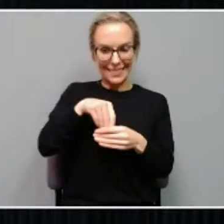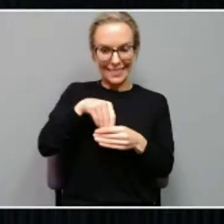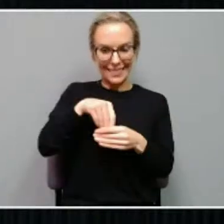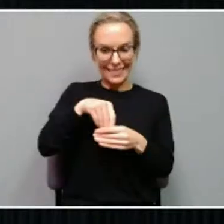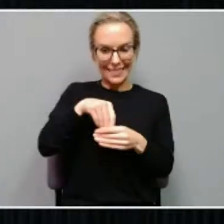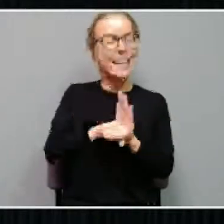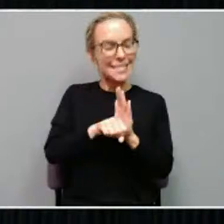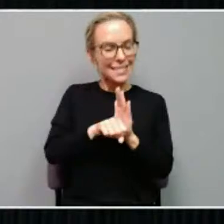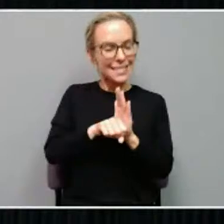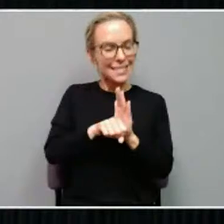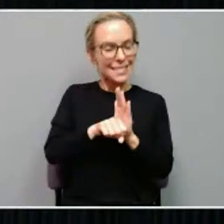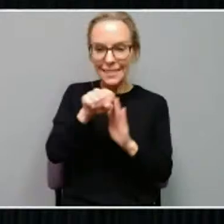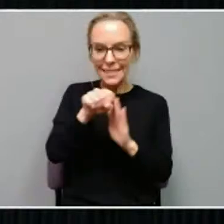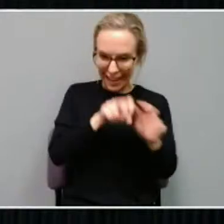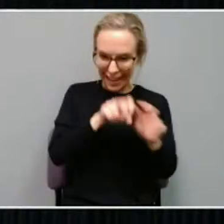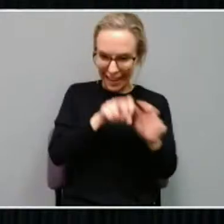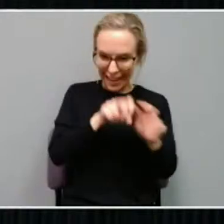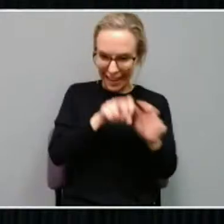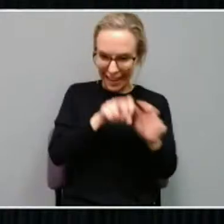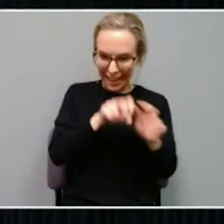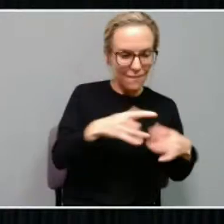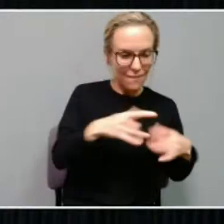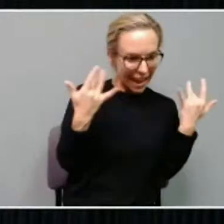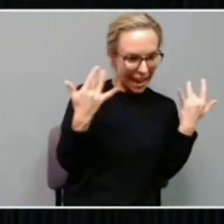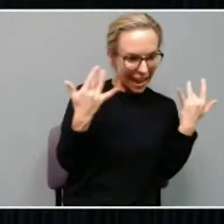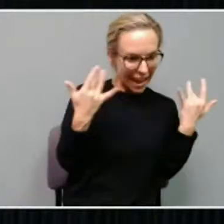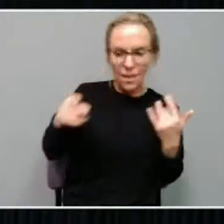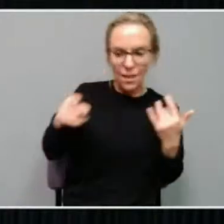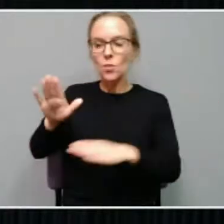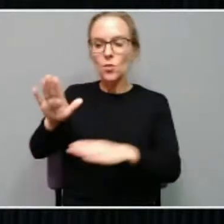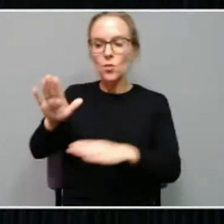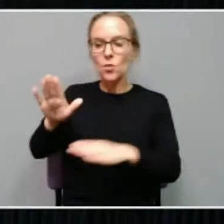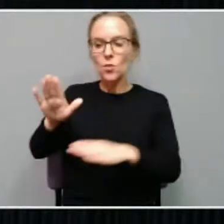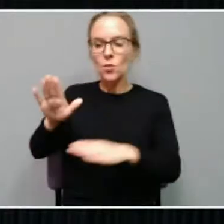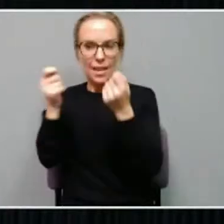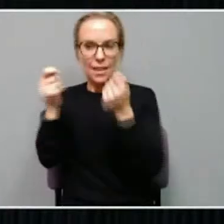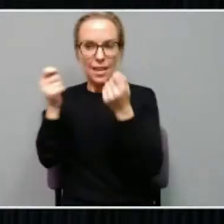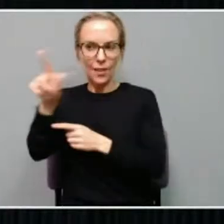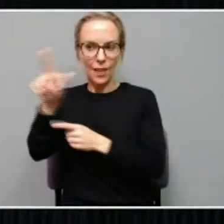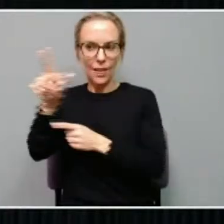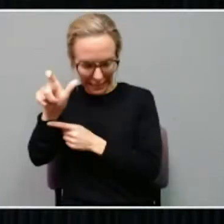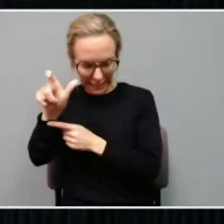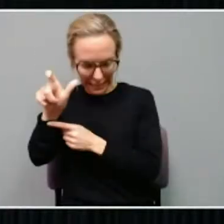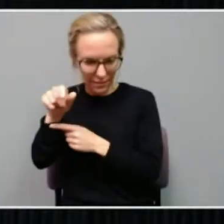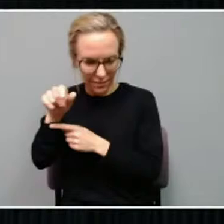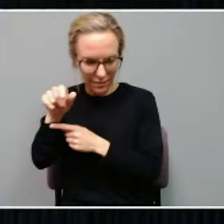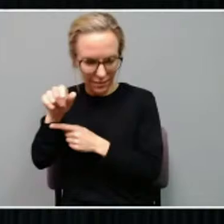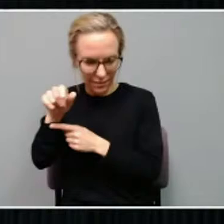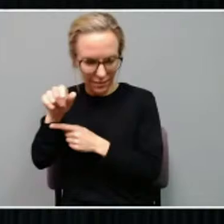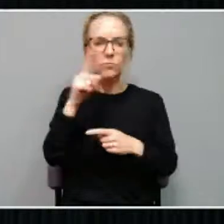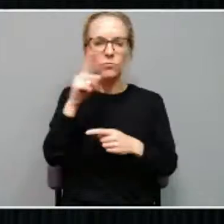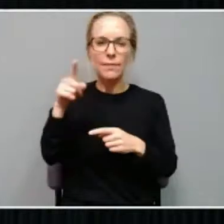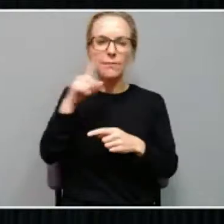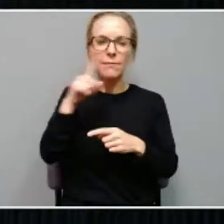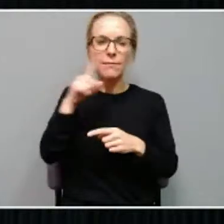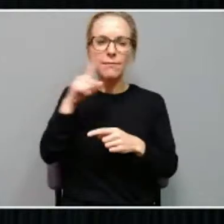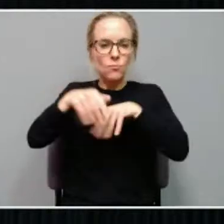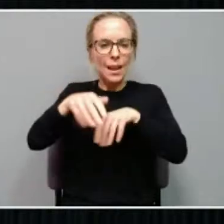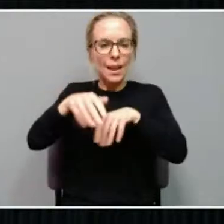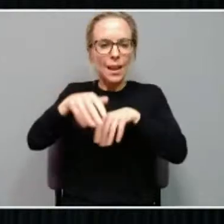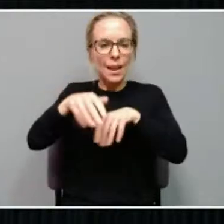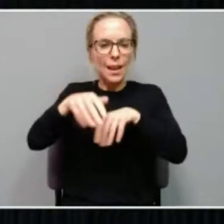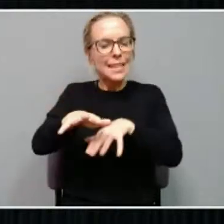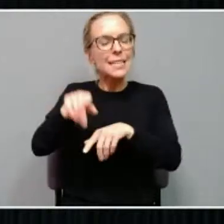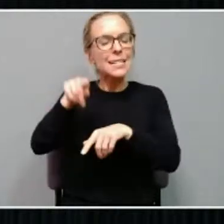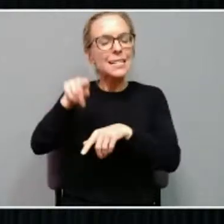state fair was among them, and then more recently, the music festival in Lexington. And I believe there was a rally at the Capitol where masks were not in